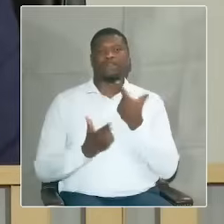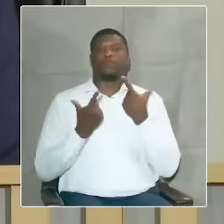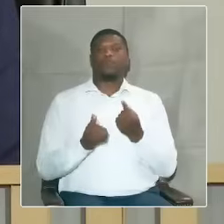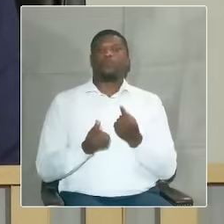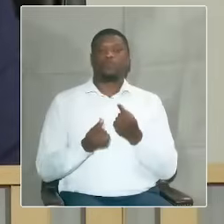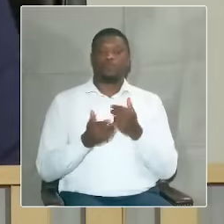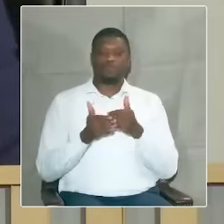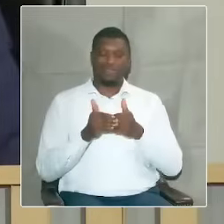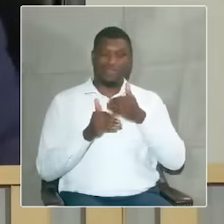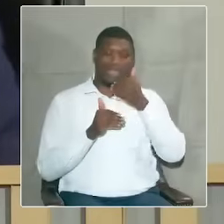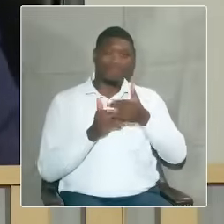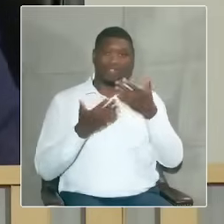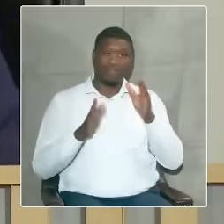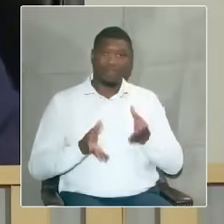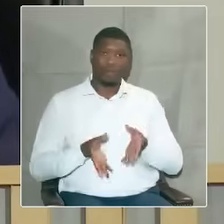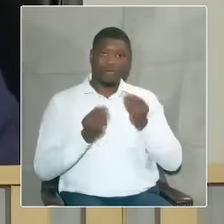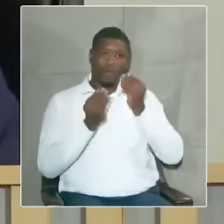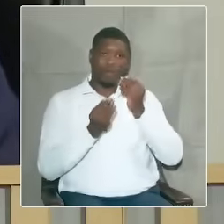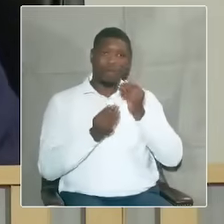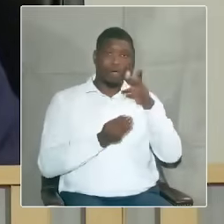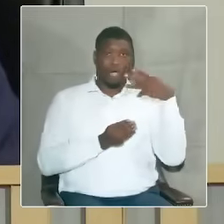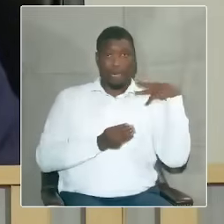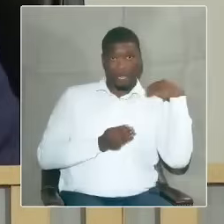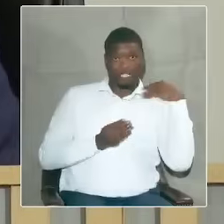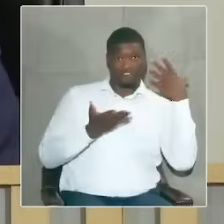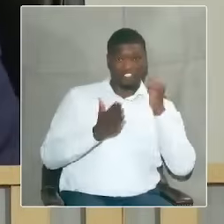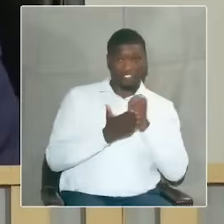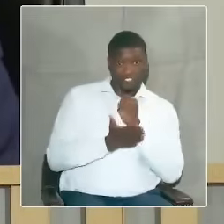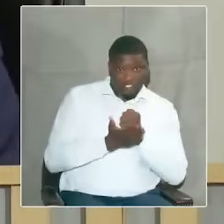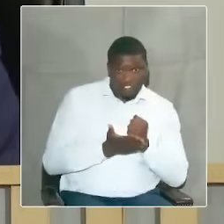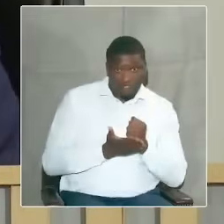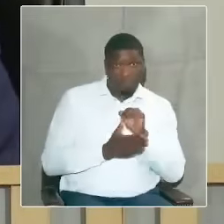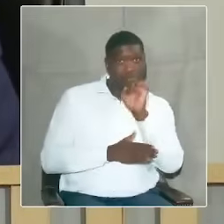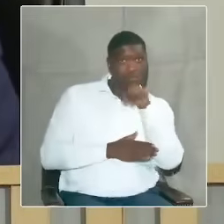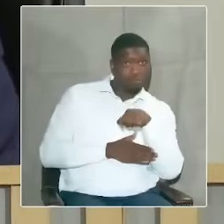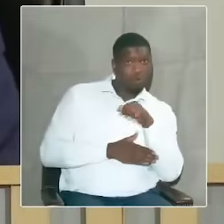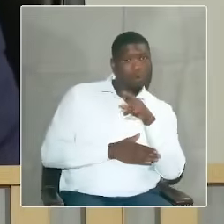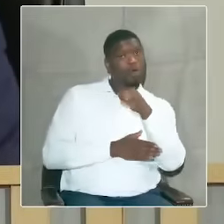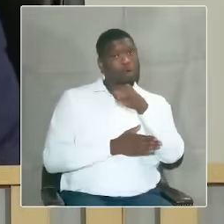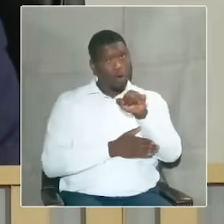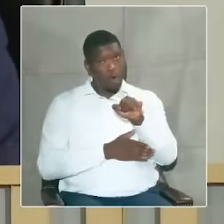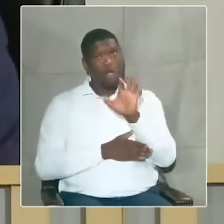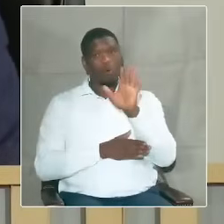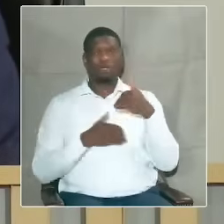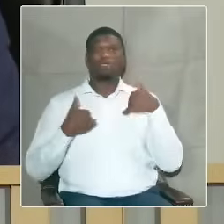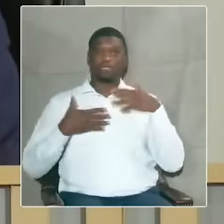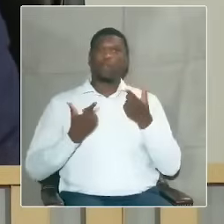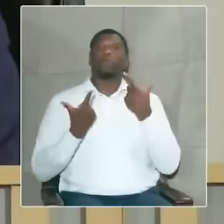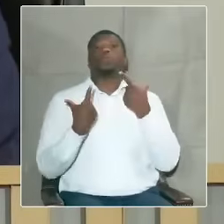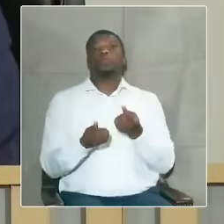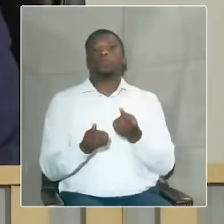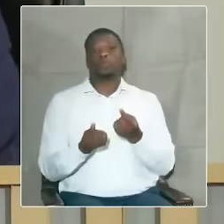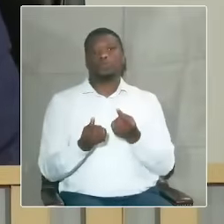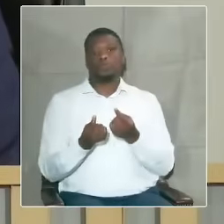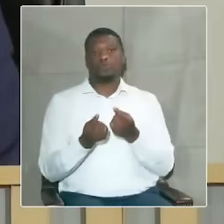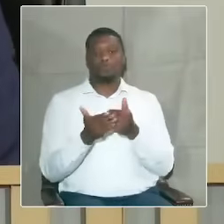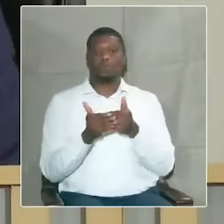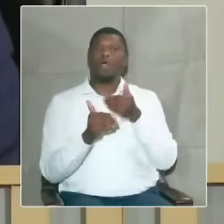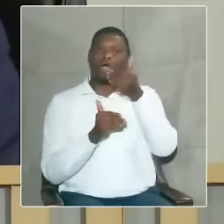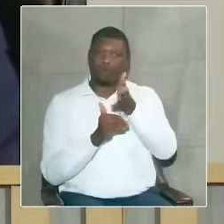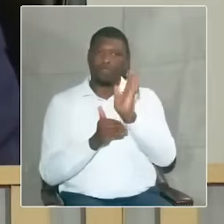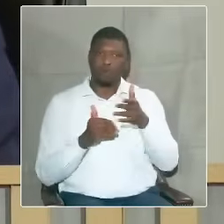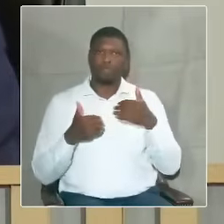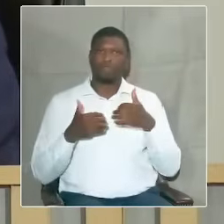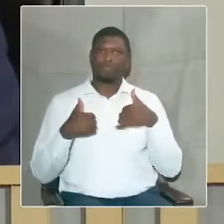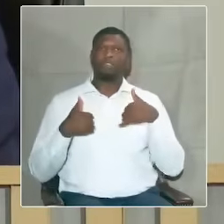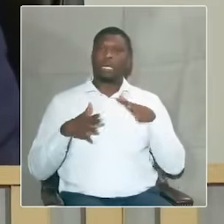got approval from the minister, if he agree or disagree with me, we'll take it from there. And only then we'll